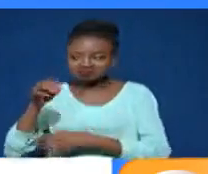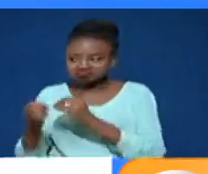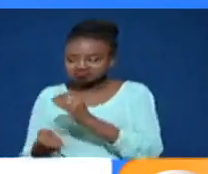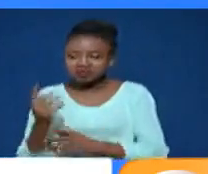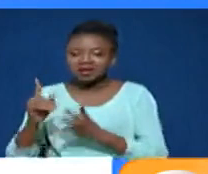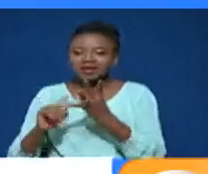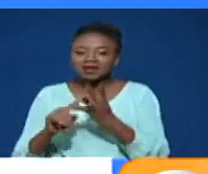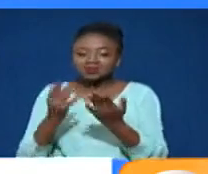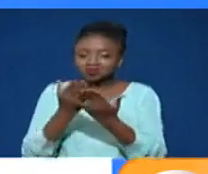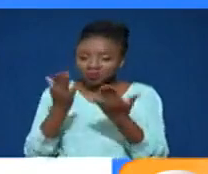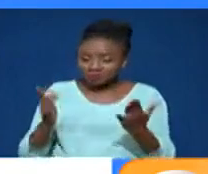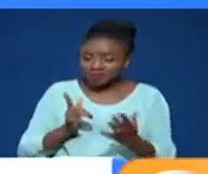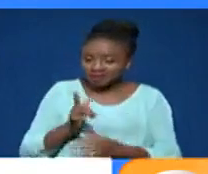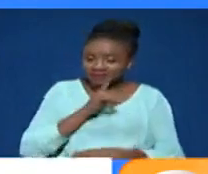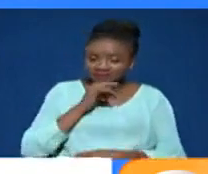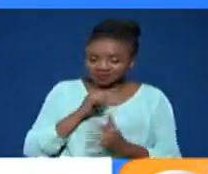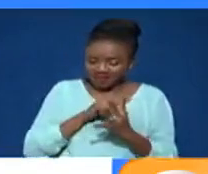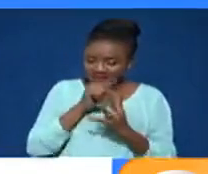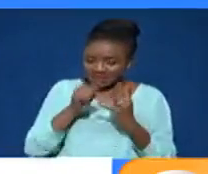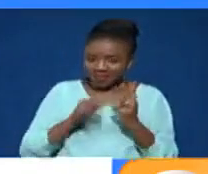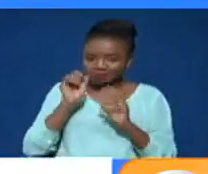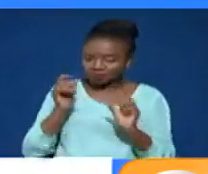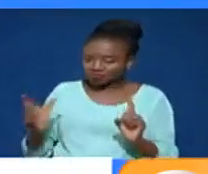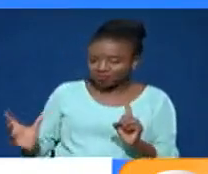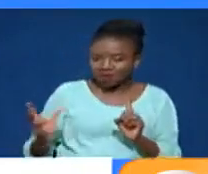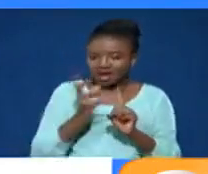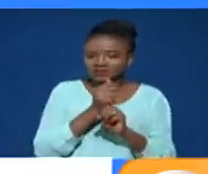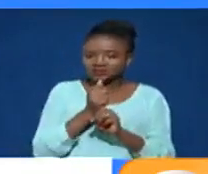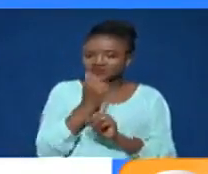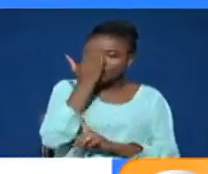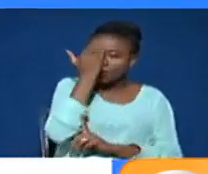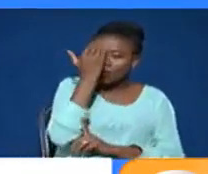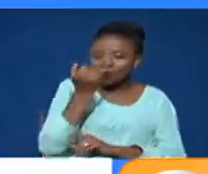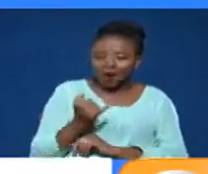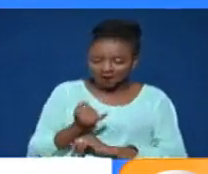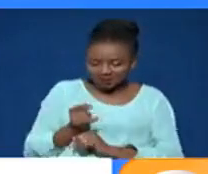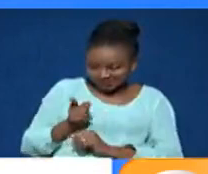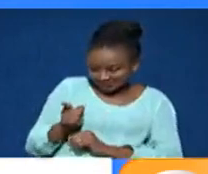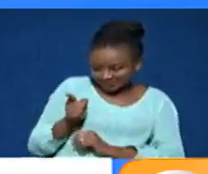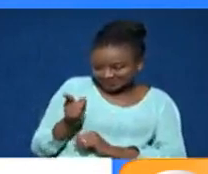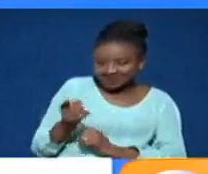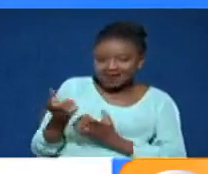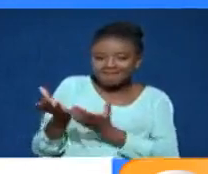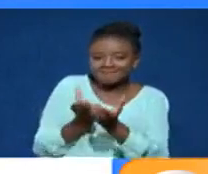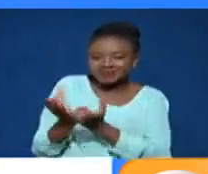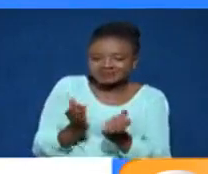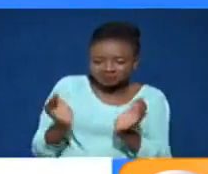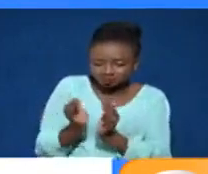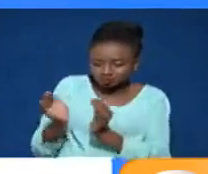gentlemen, and we shall do so on the basis of our small and medium enterprise.